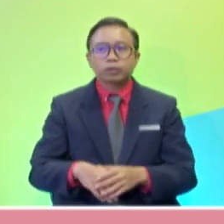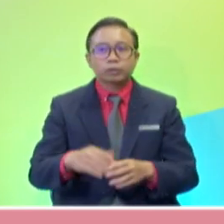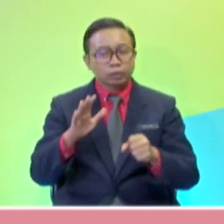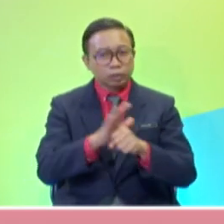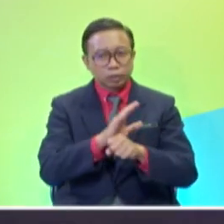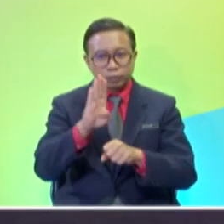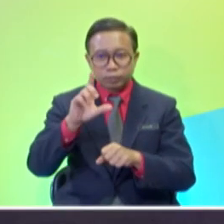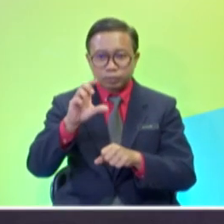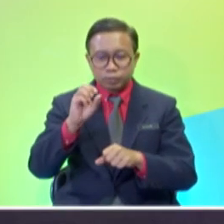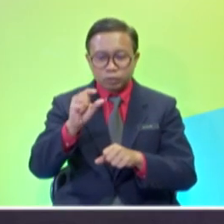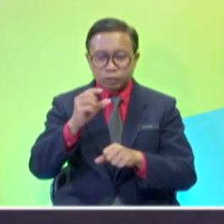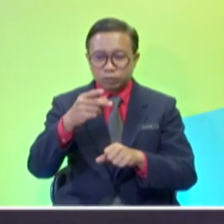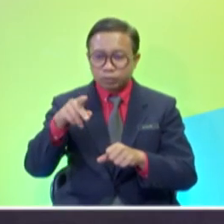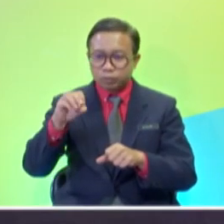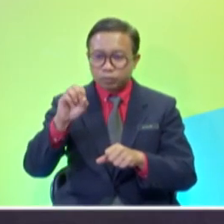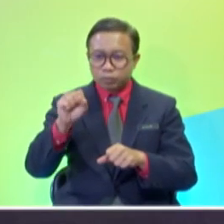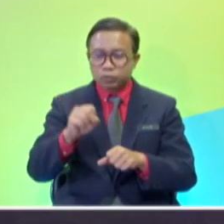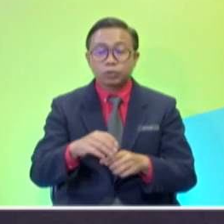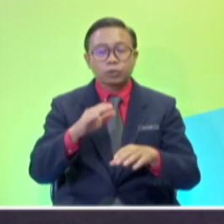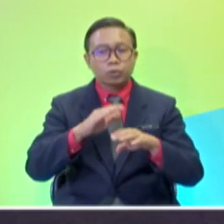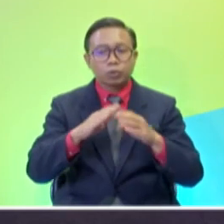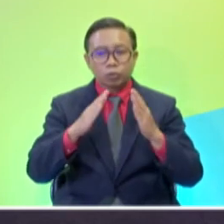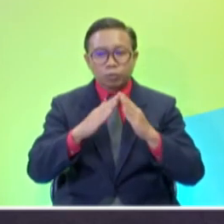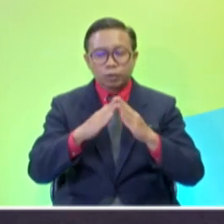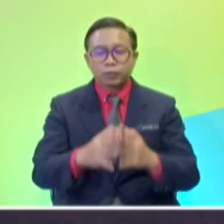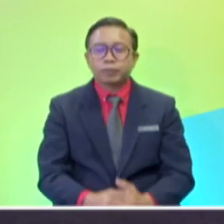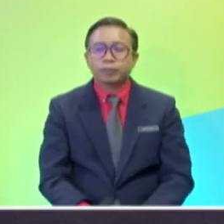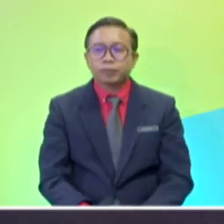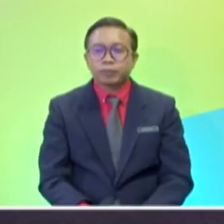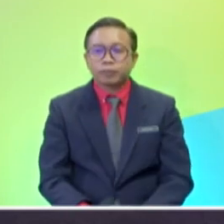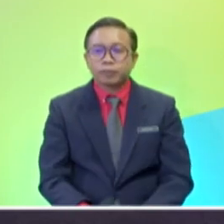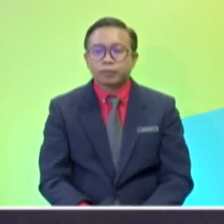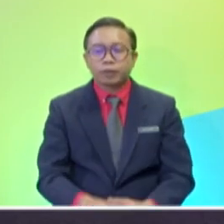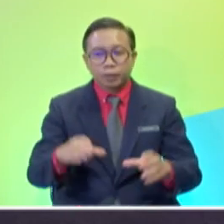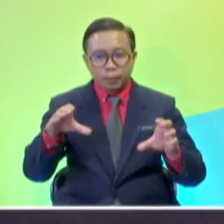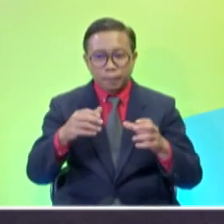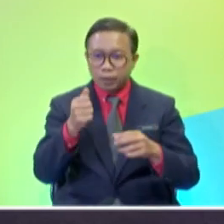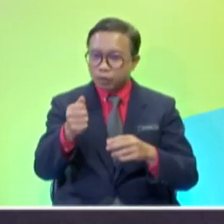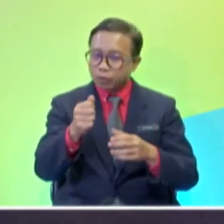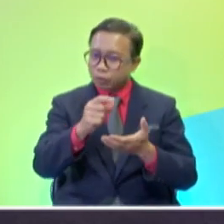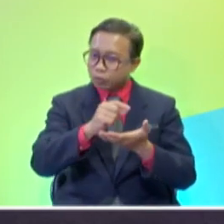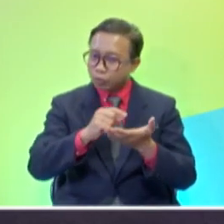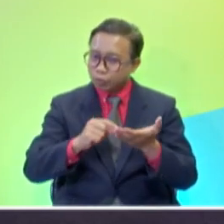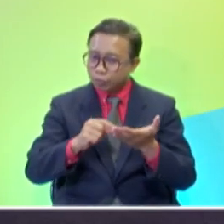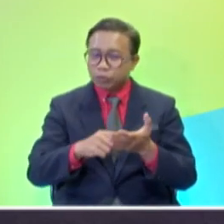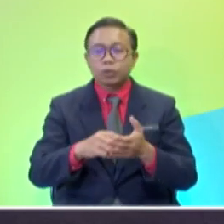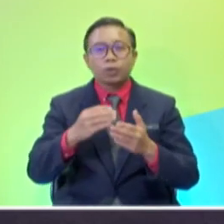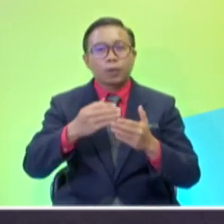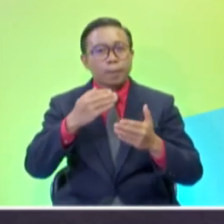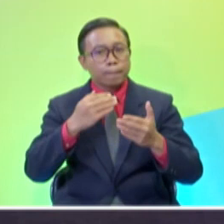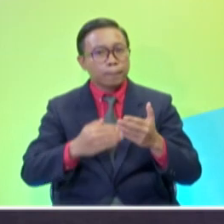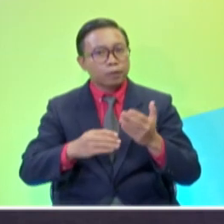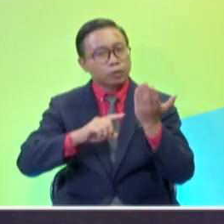Now, I want you guys at home, okay, my pupils and also pupils at home, to make your notes first before you